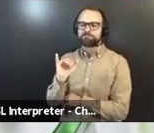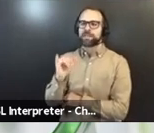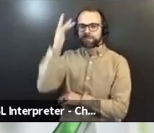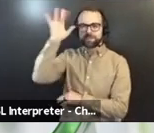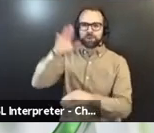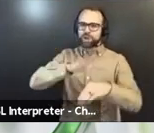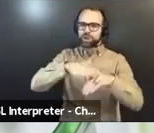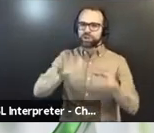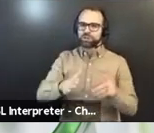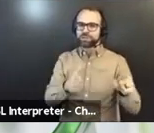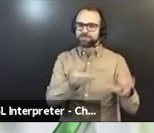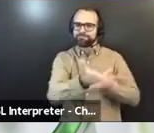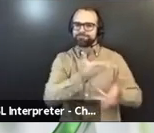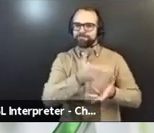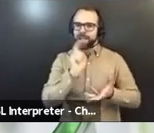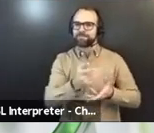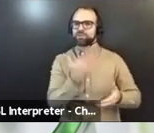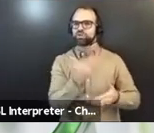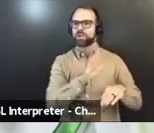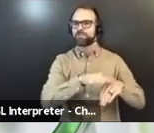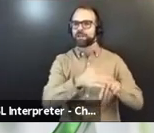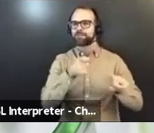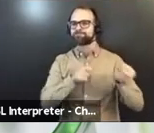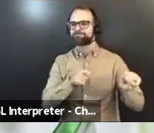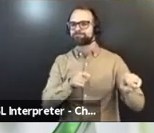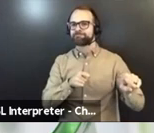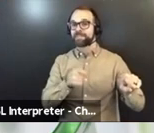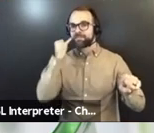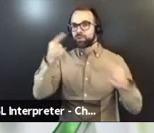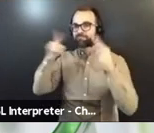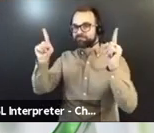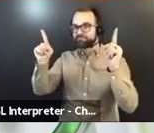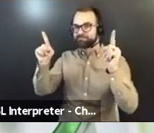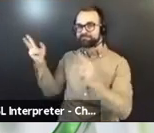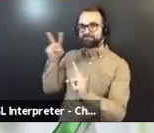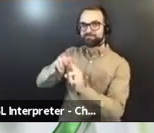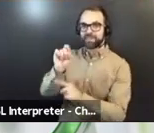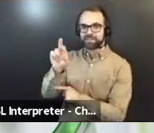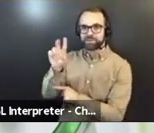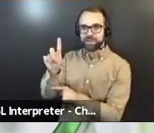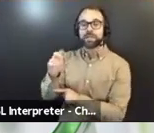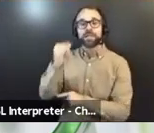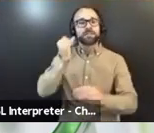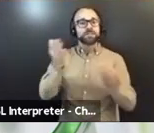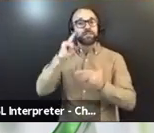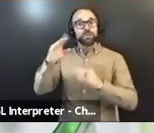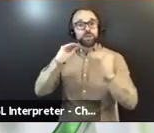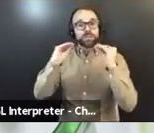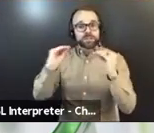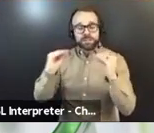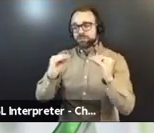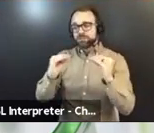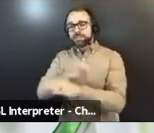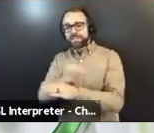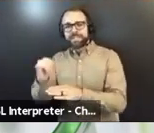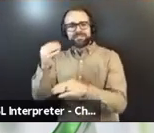put it that way, for that to work. And so long as, when you're doing services or in the teaching industry, if you're going through a process where you